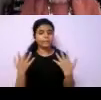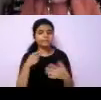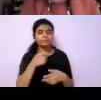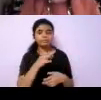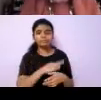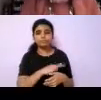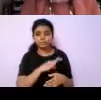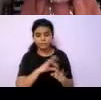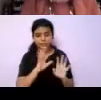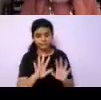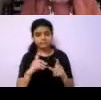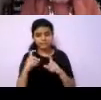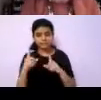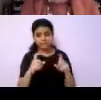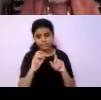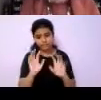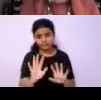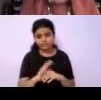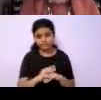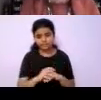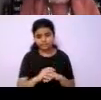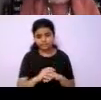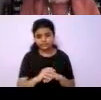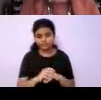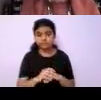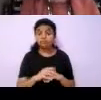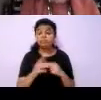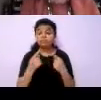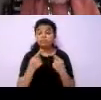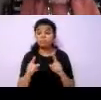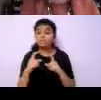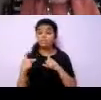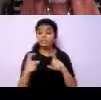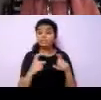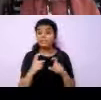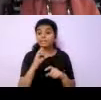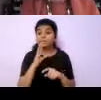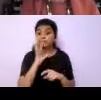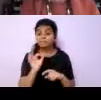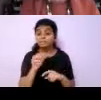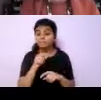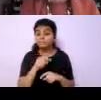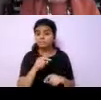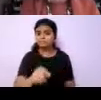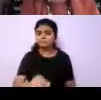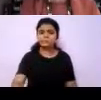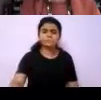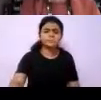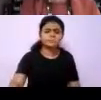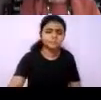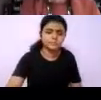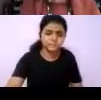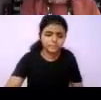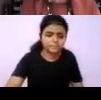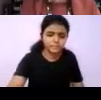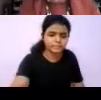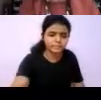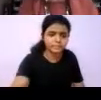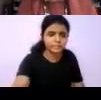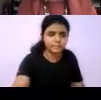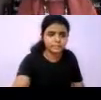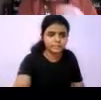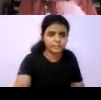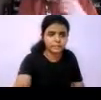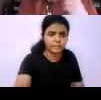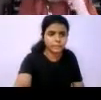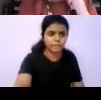goes untried. In the case of care, what is crucial is that the action of the putative carer